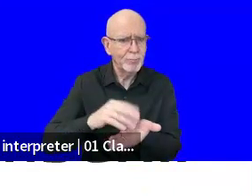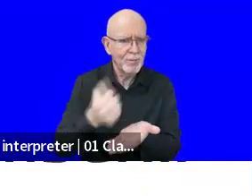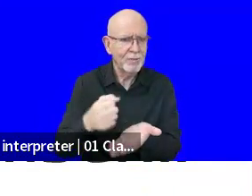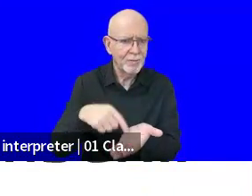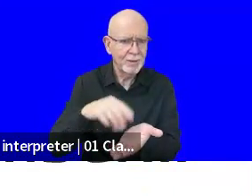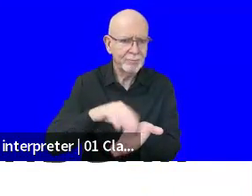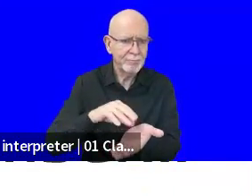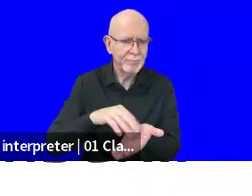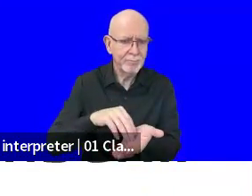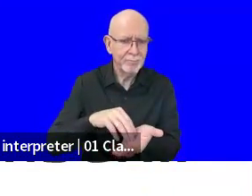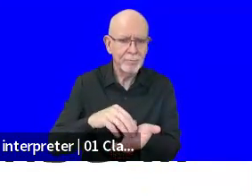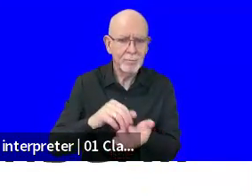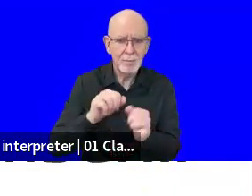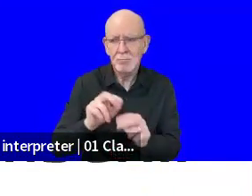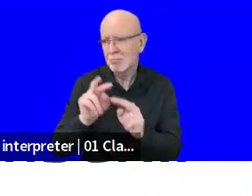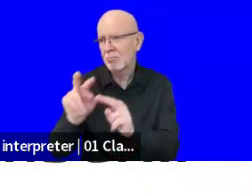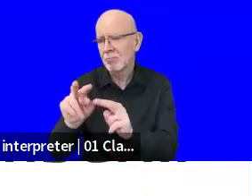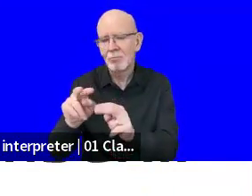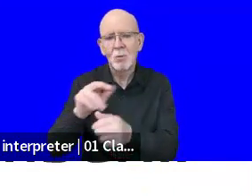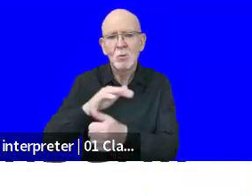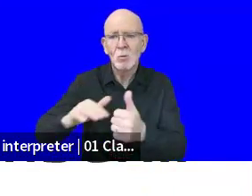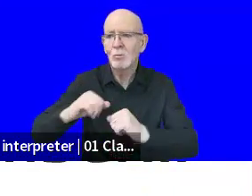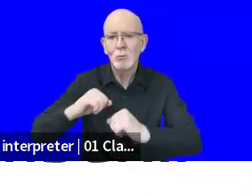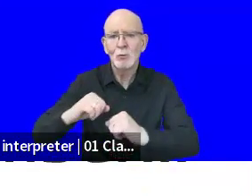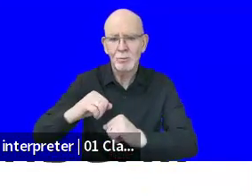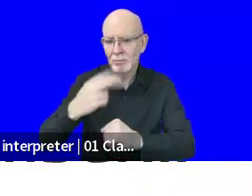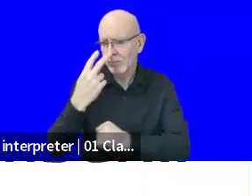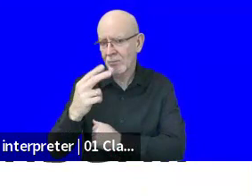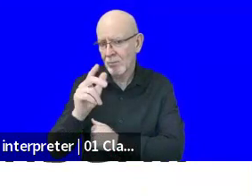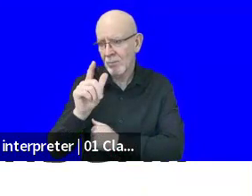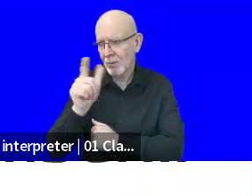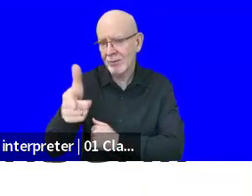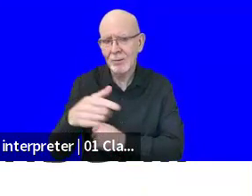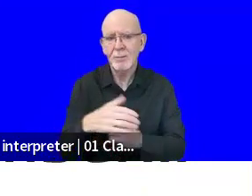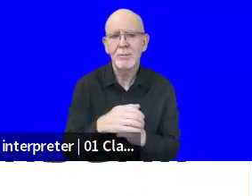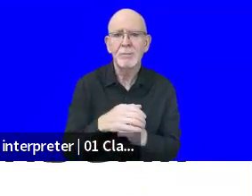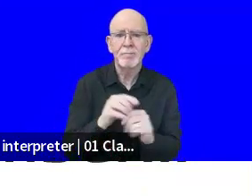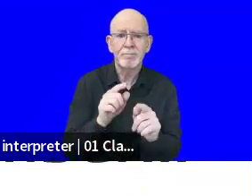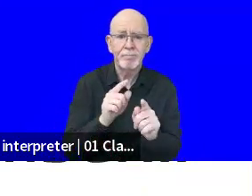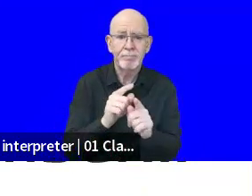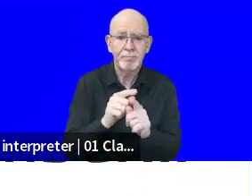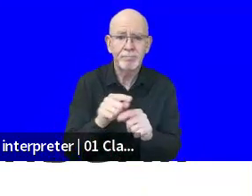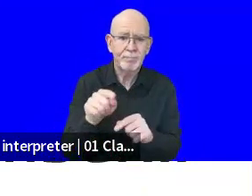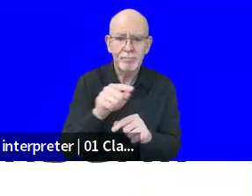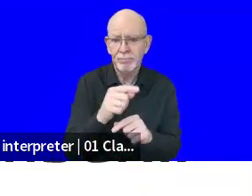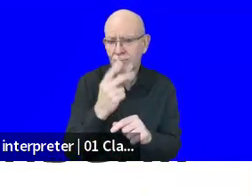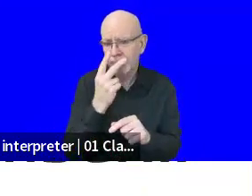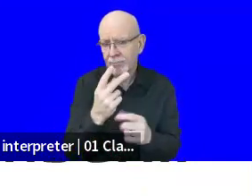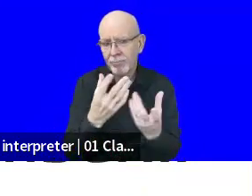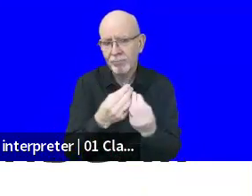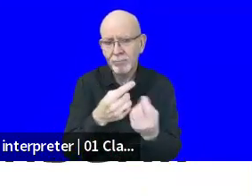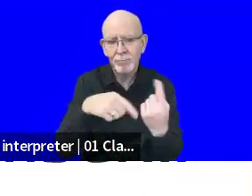with all the people that have registered. We have closed captioning, and we have sign language